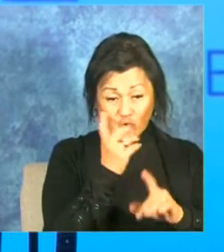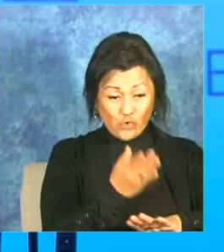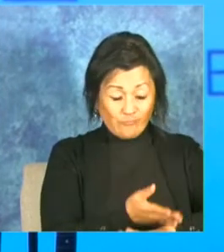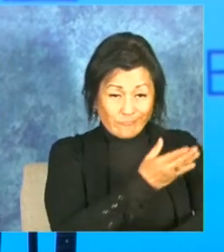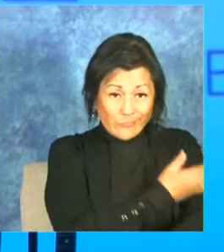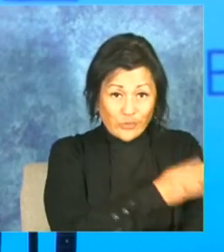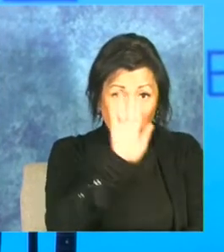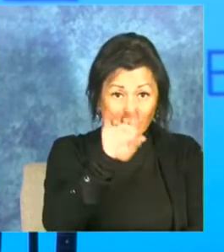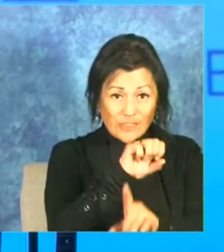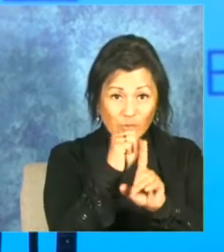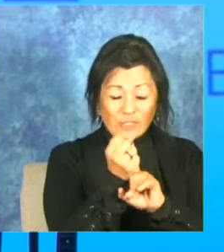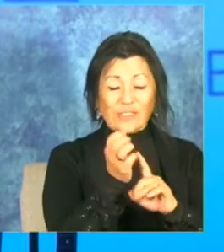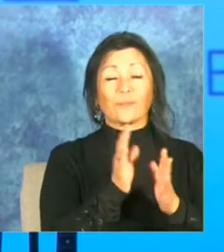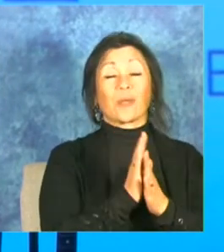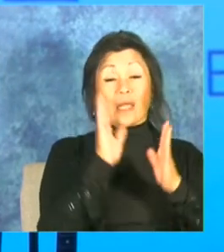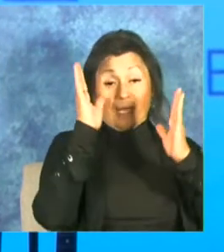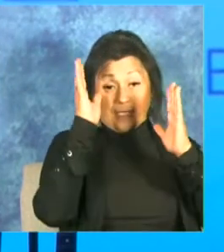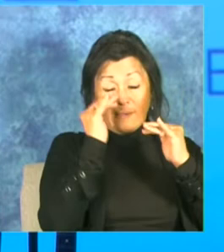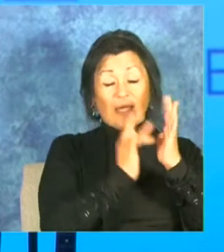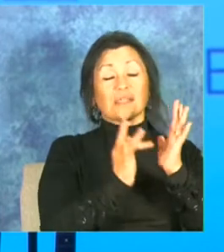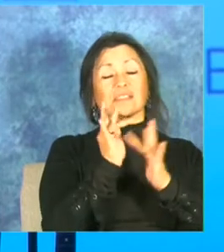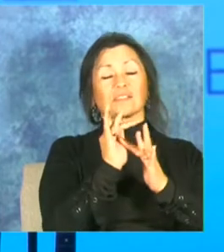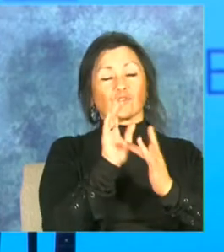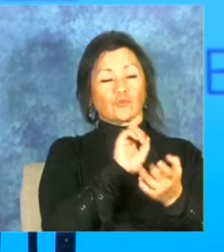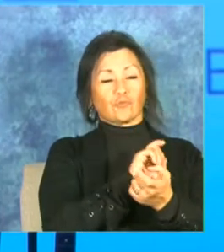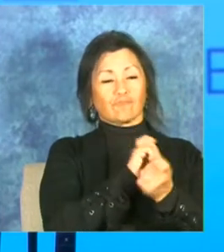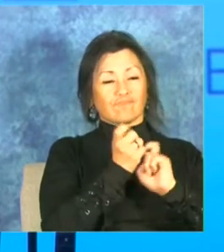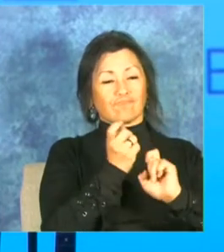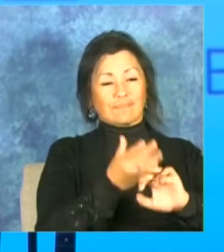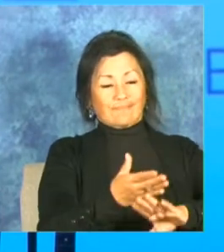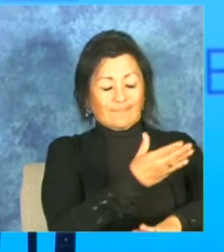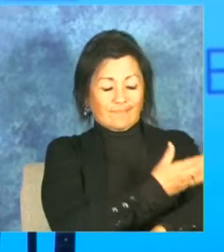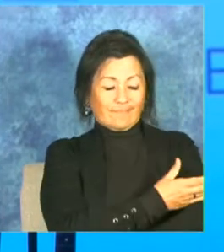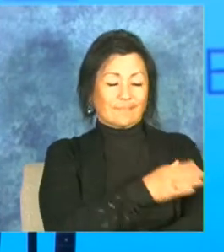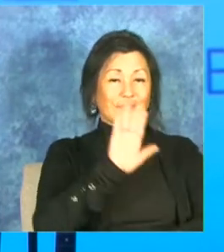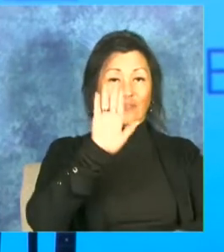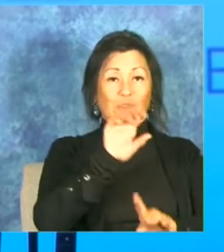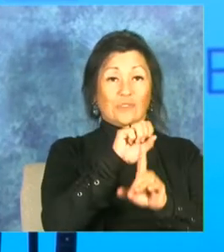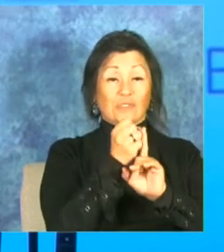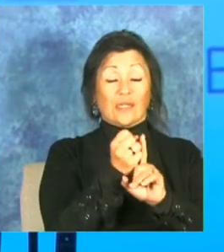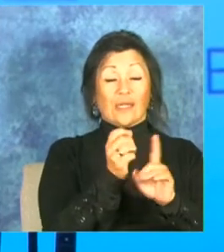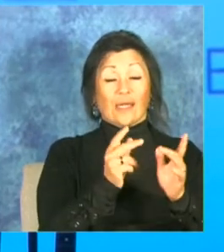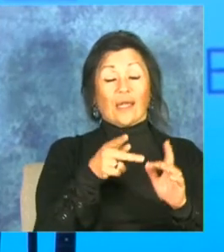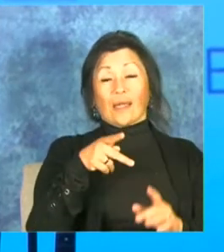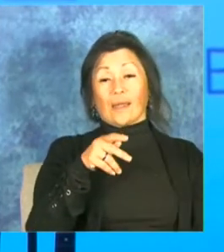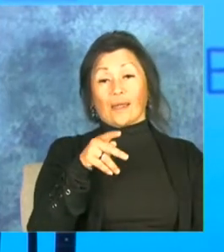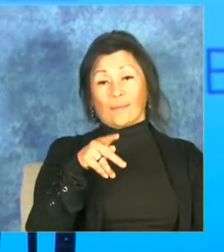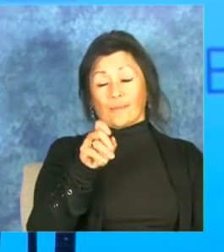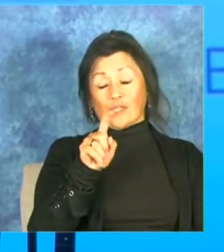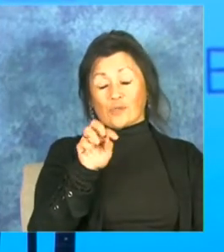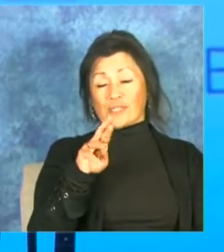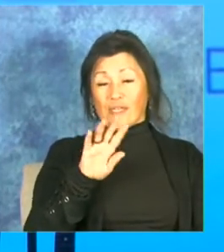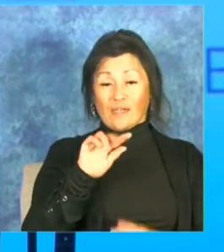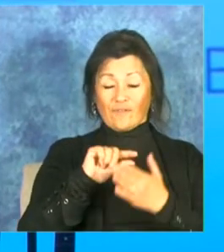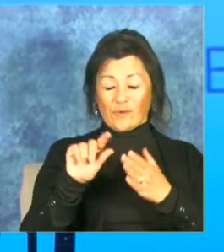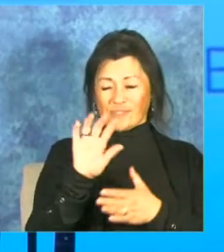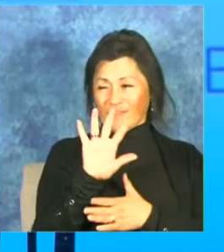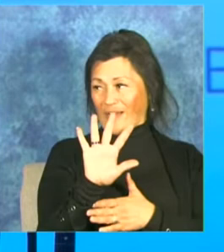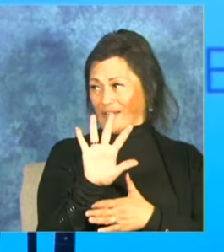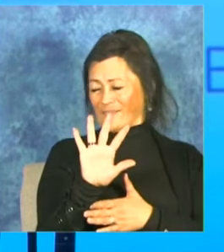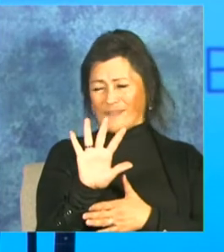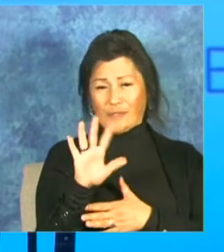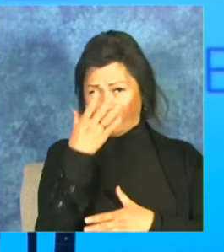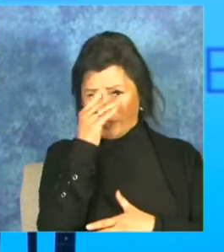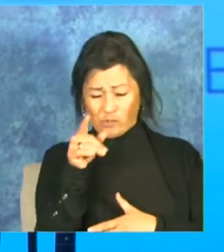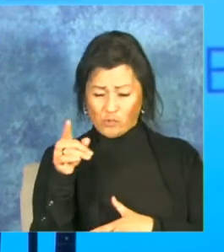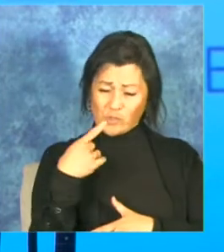things around. Expect Jesus to turn things around. When Peter said in verse 5, because you say so, there was a level of faith